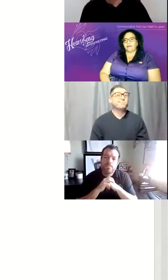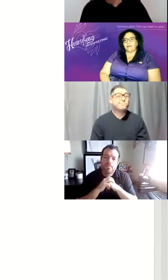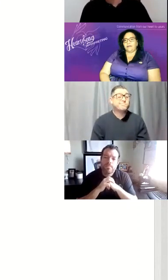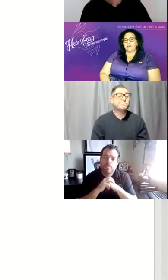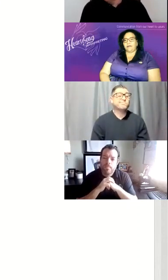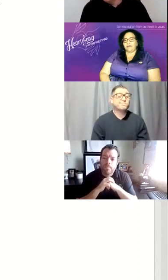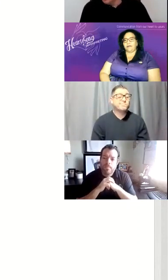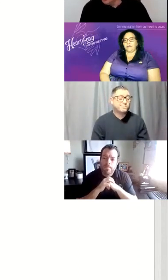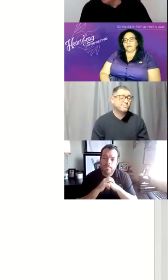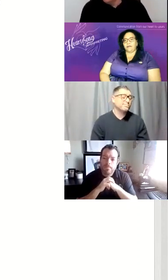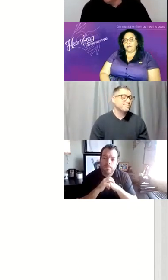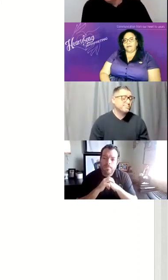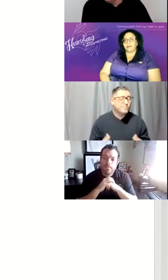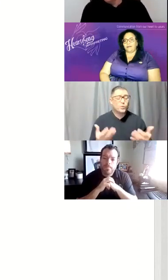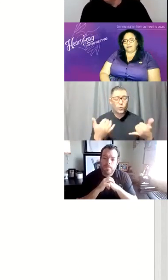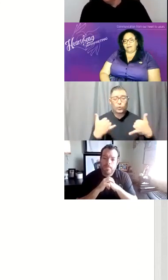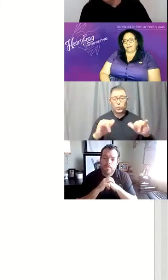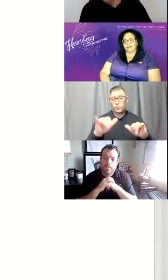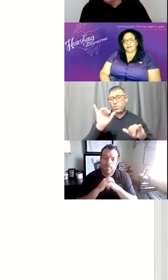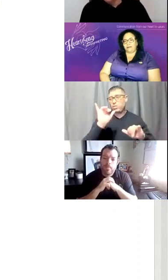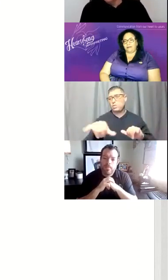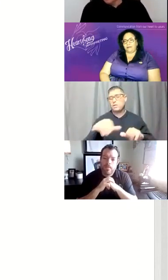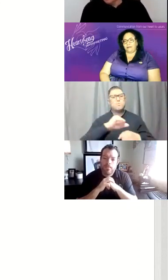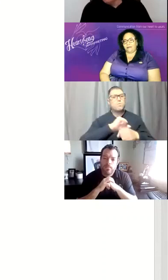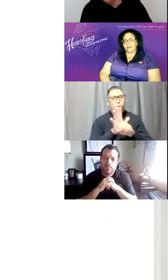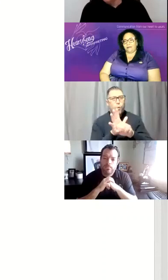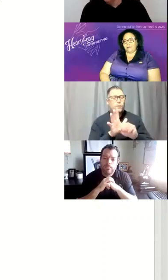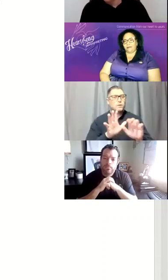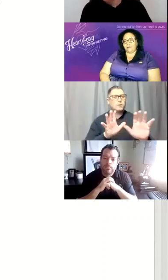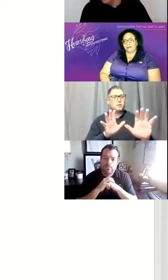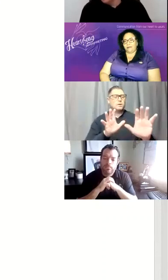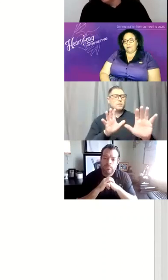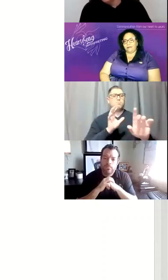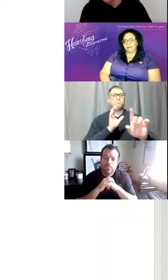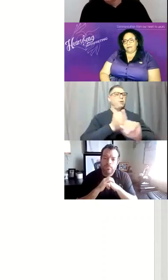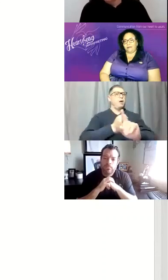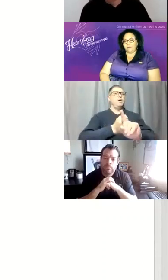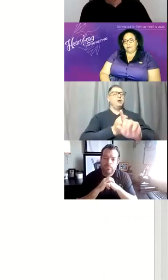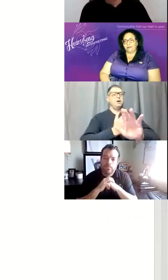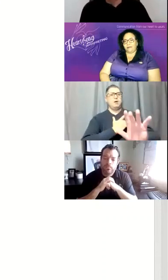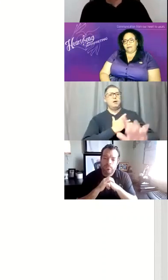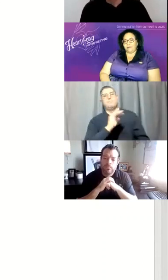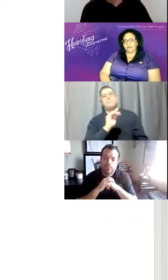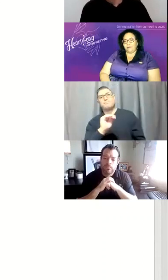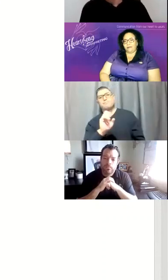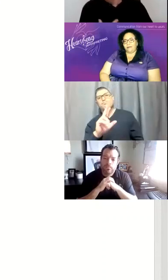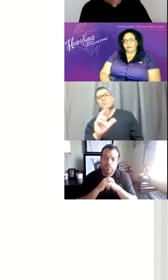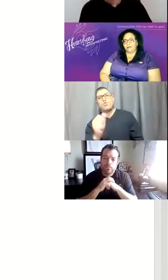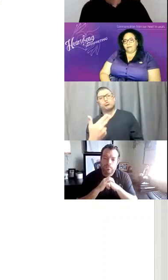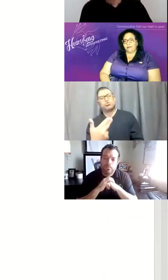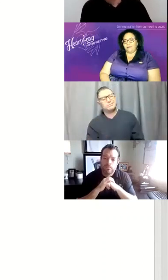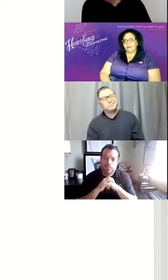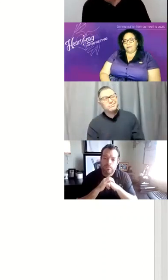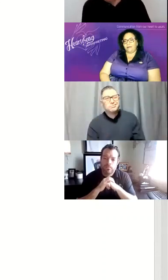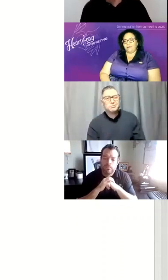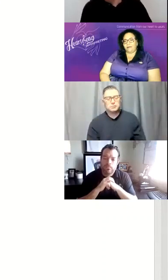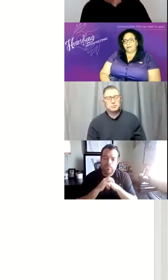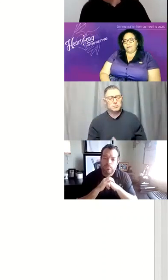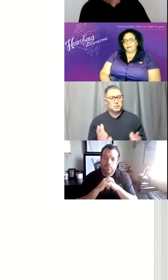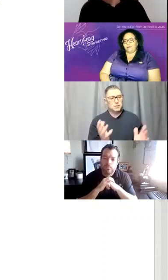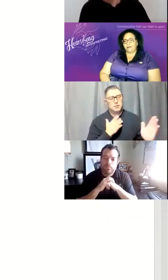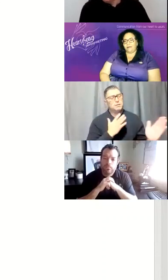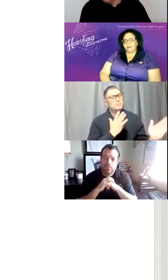And in the course of that, COVID actually happens around March. The way I intended